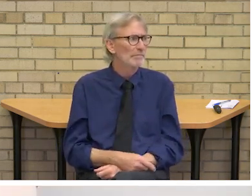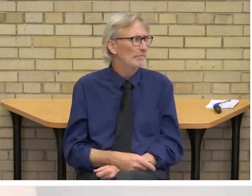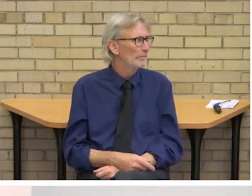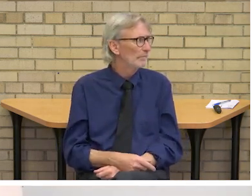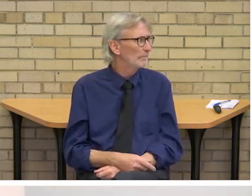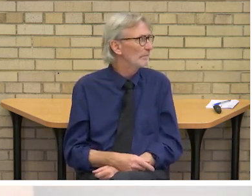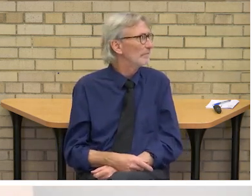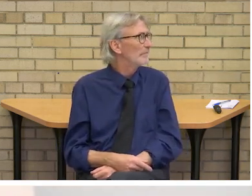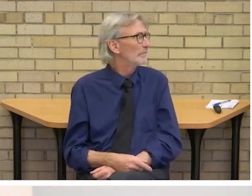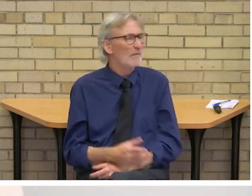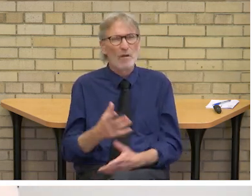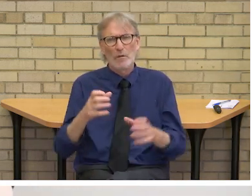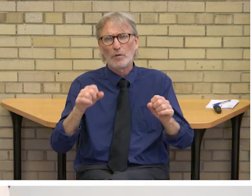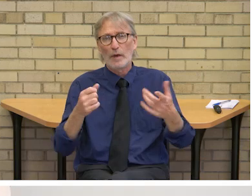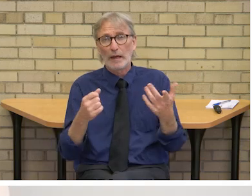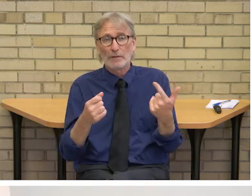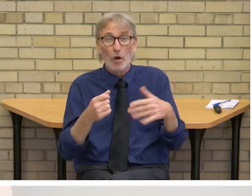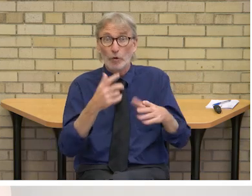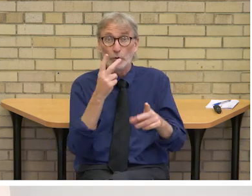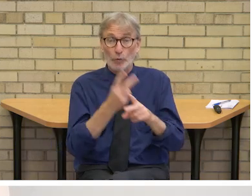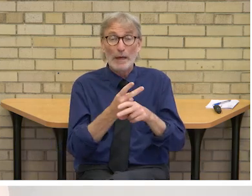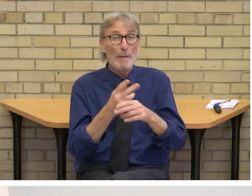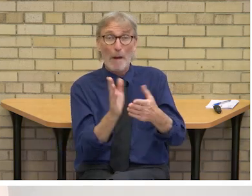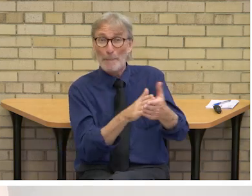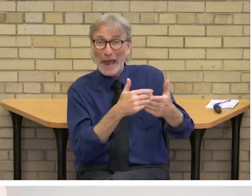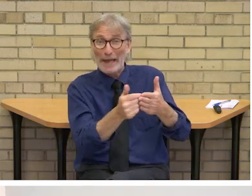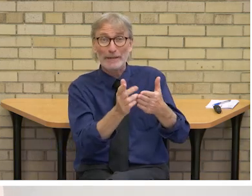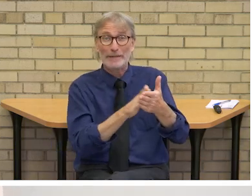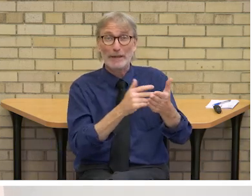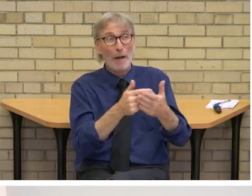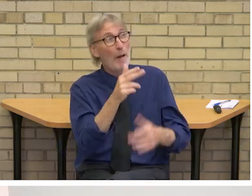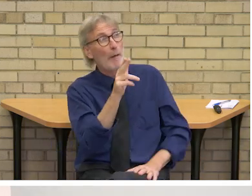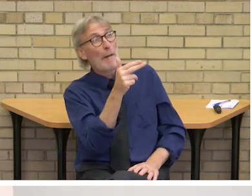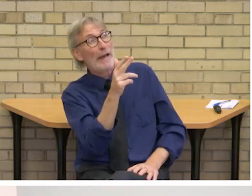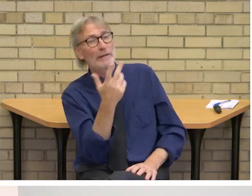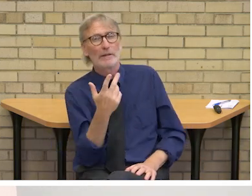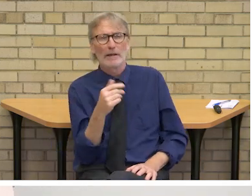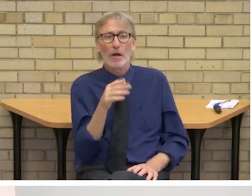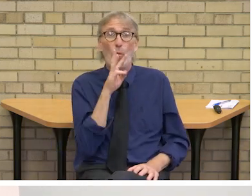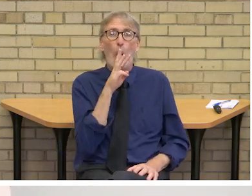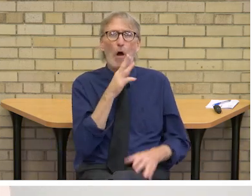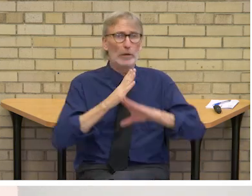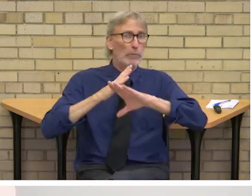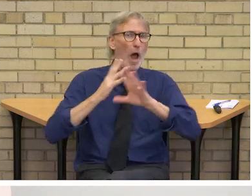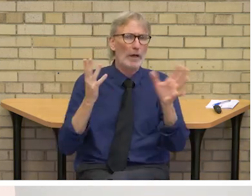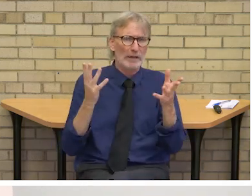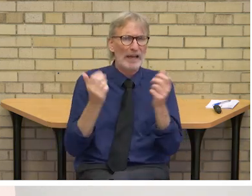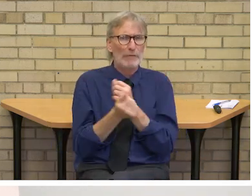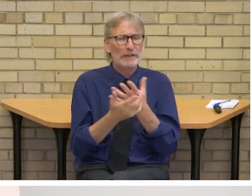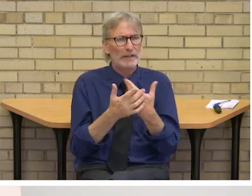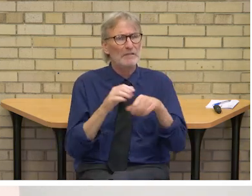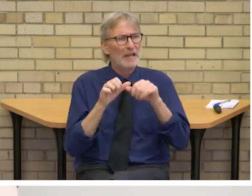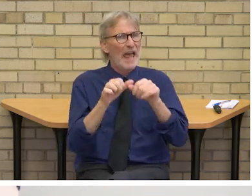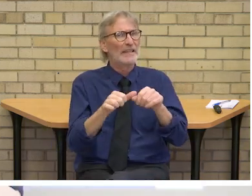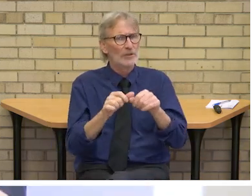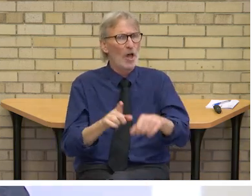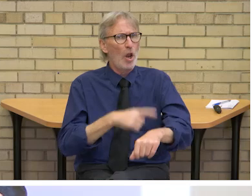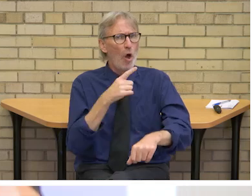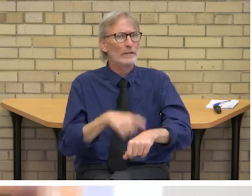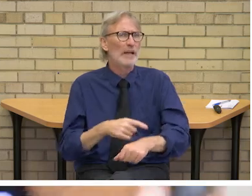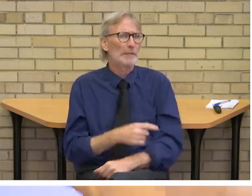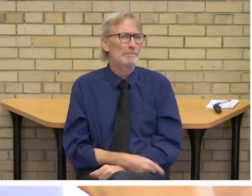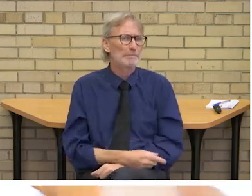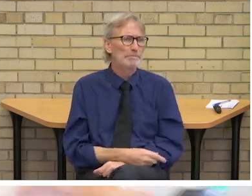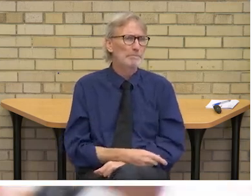its life can continue to be extended. You keep it painted, you keep the water off the substructure, it can last for a long time. That's what we're shooting for.